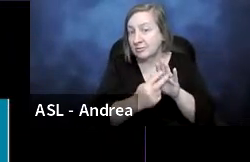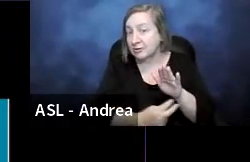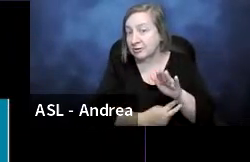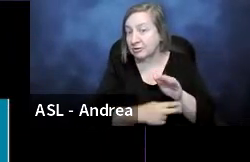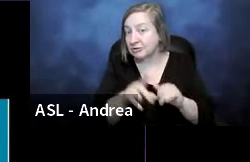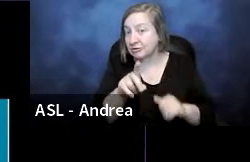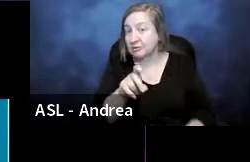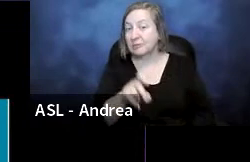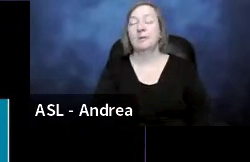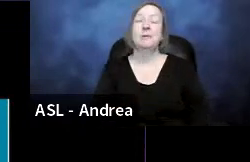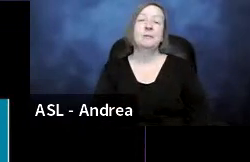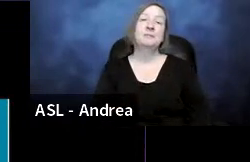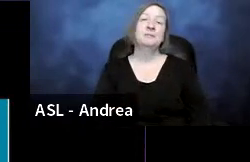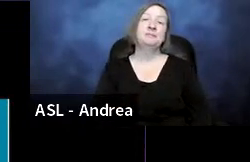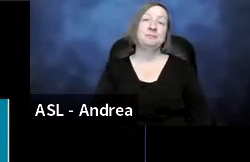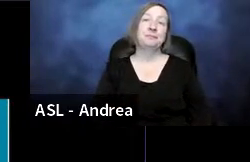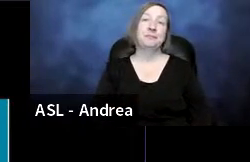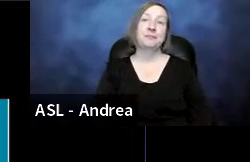bridge?